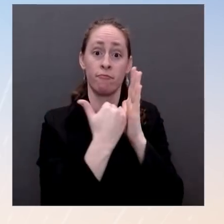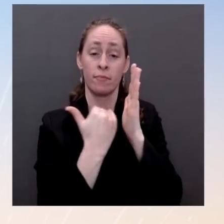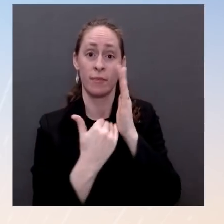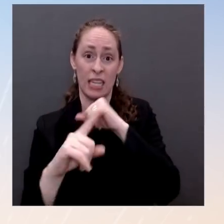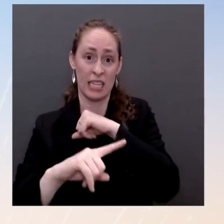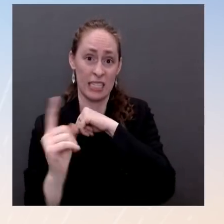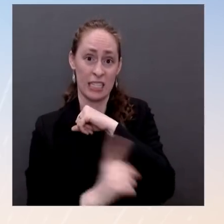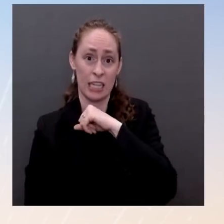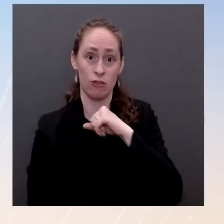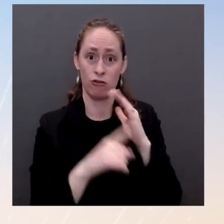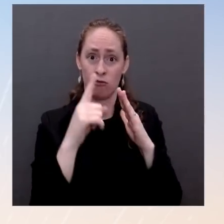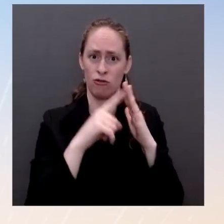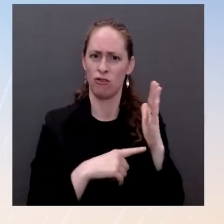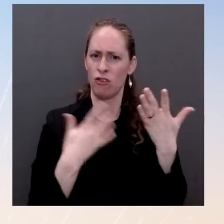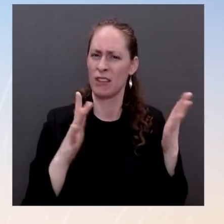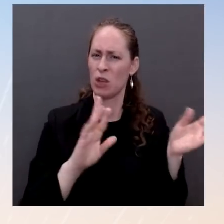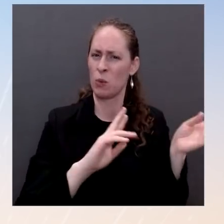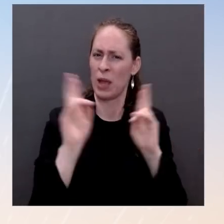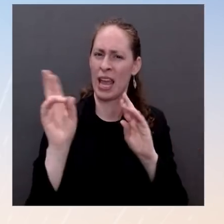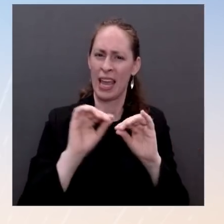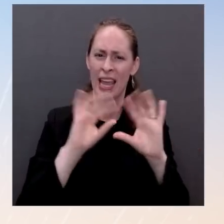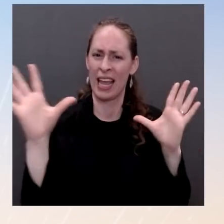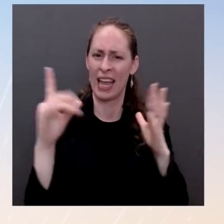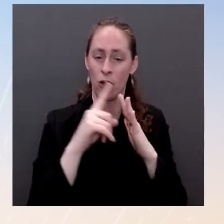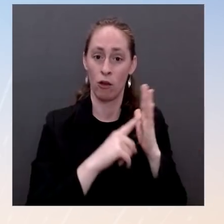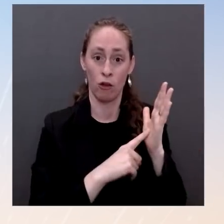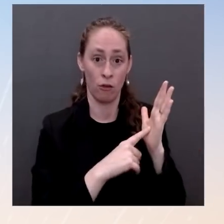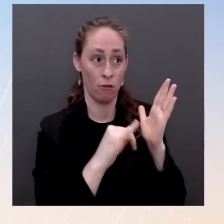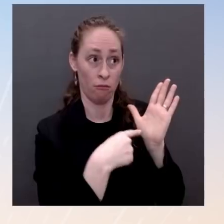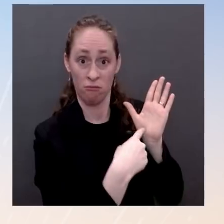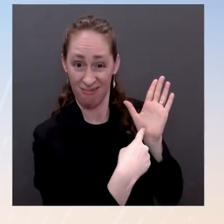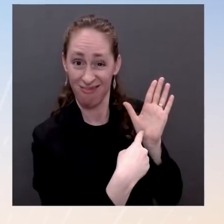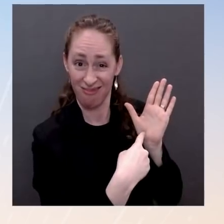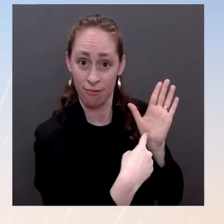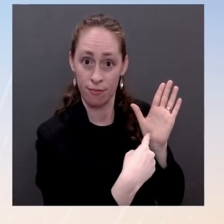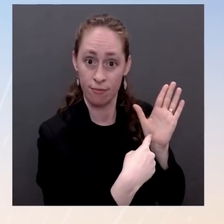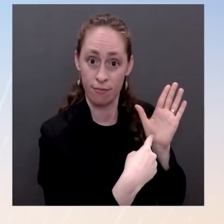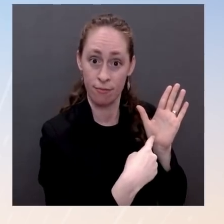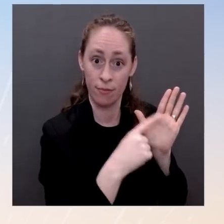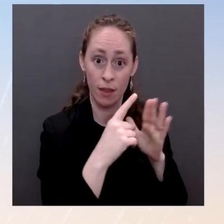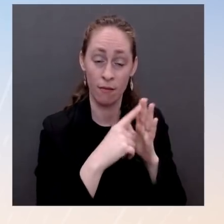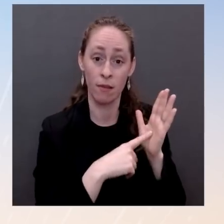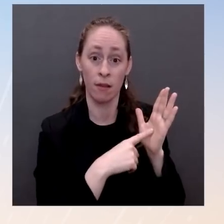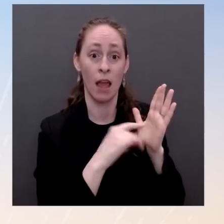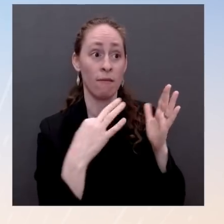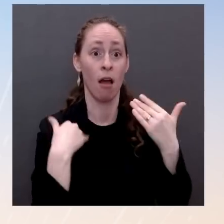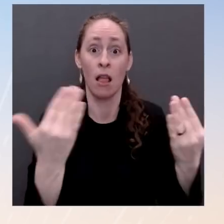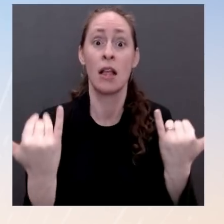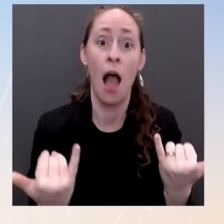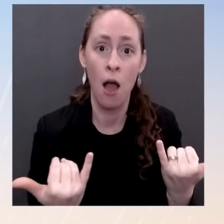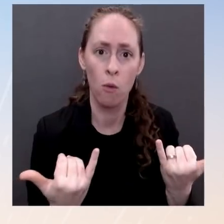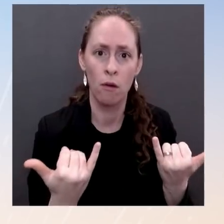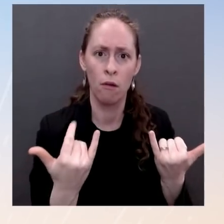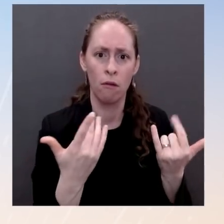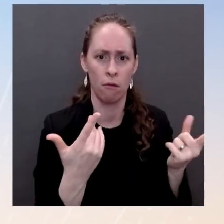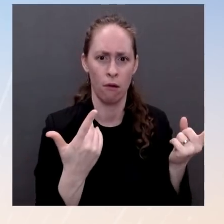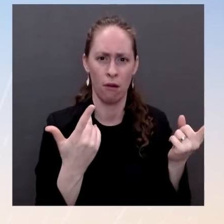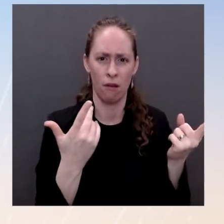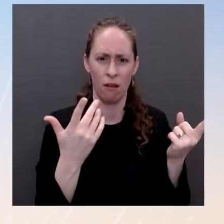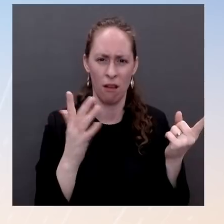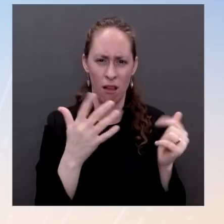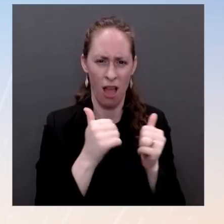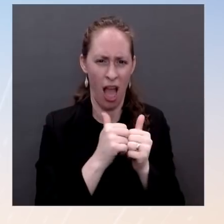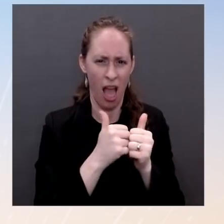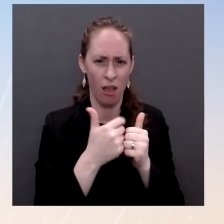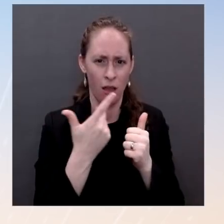advance, what is to stop them from moving forward? Now, that may be a different of policy issue, different as of opinion, I